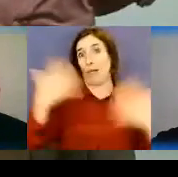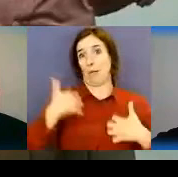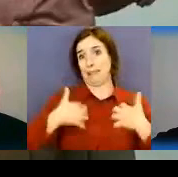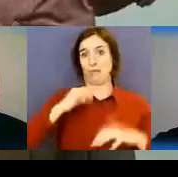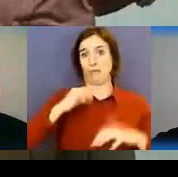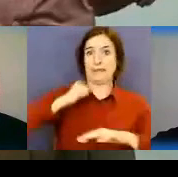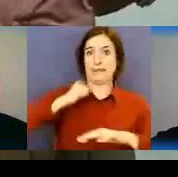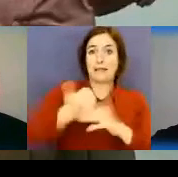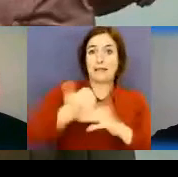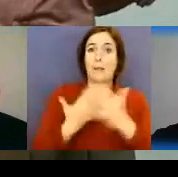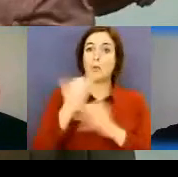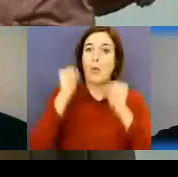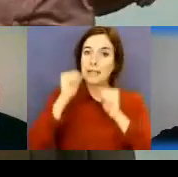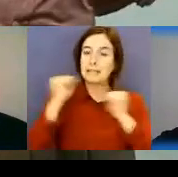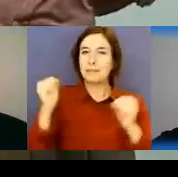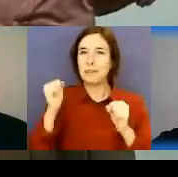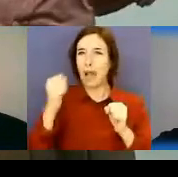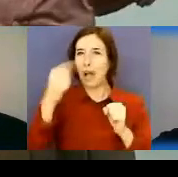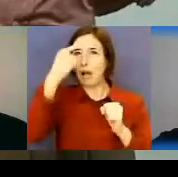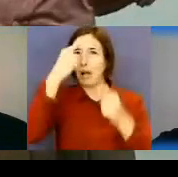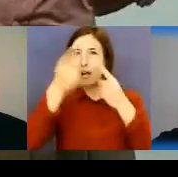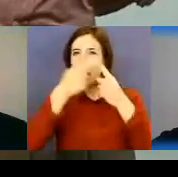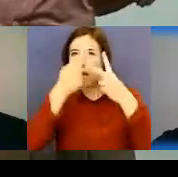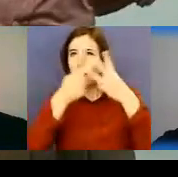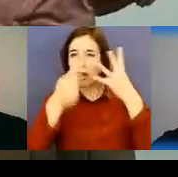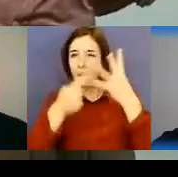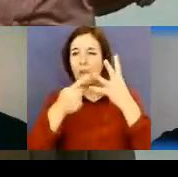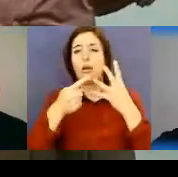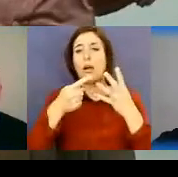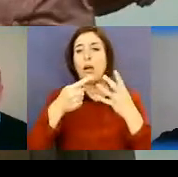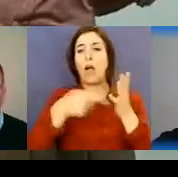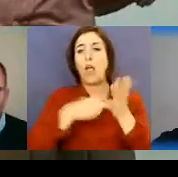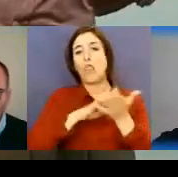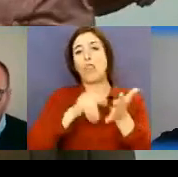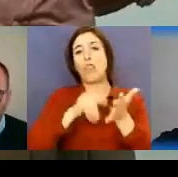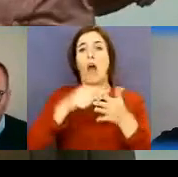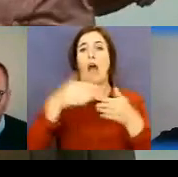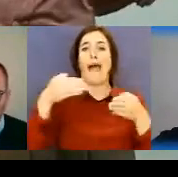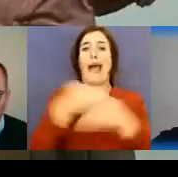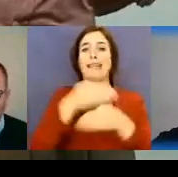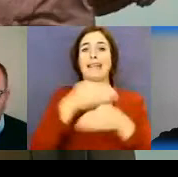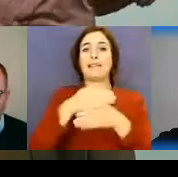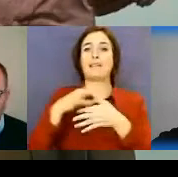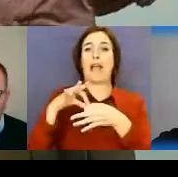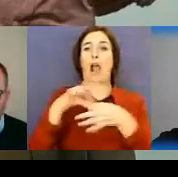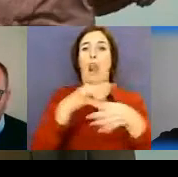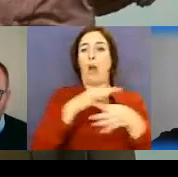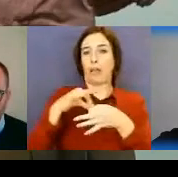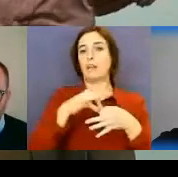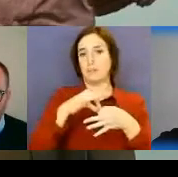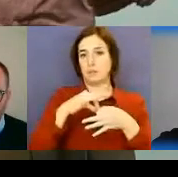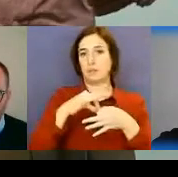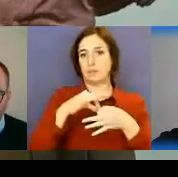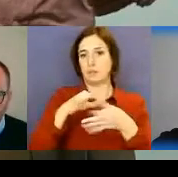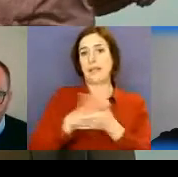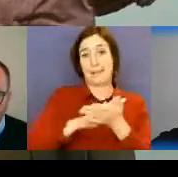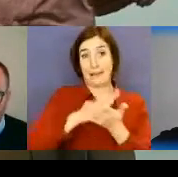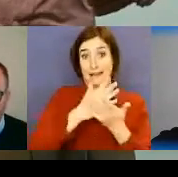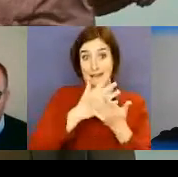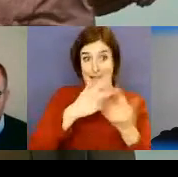got the Activity Alliance run their inclusive activity program, and that's if you are leading sessions directly, it's about how